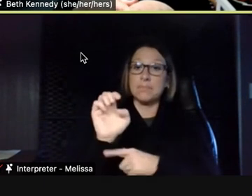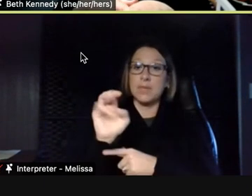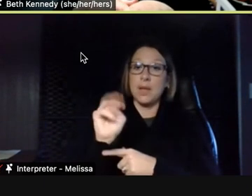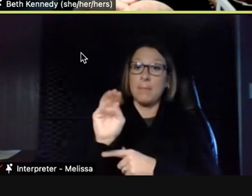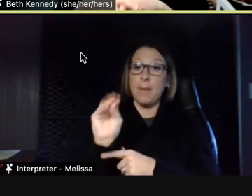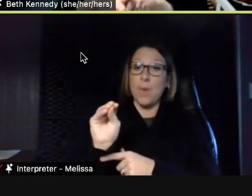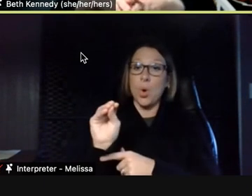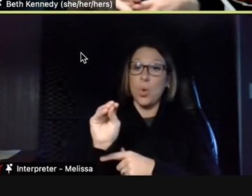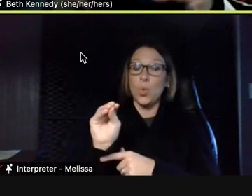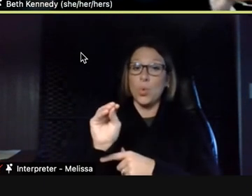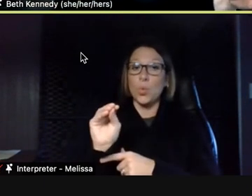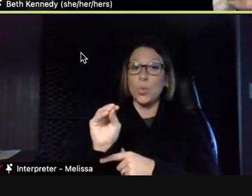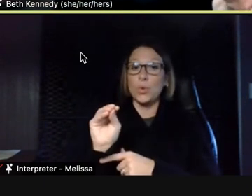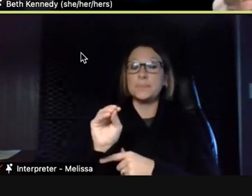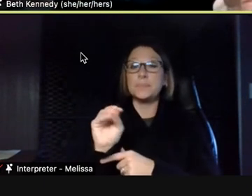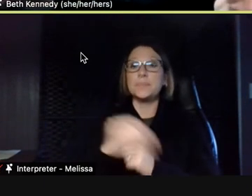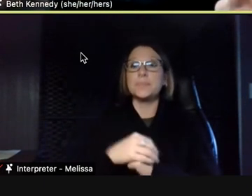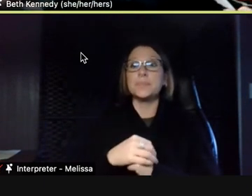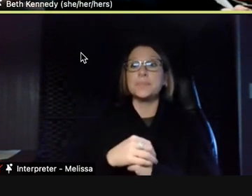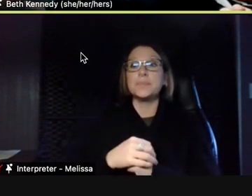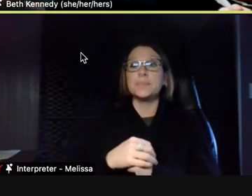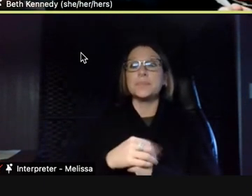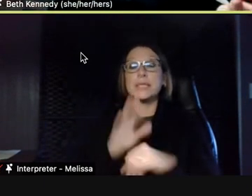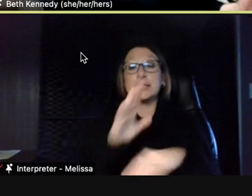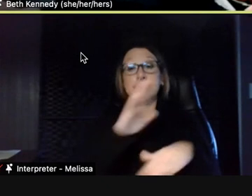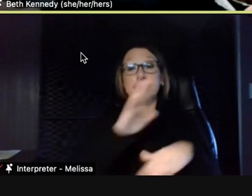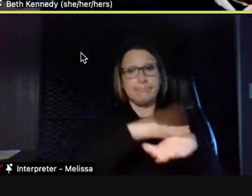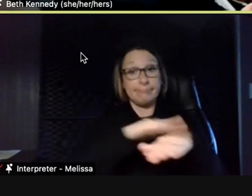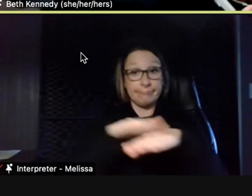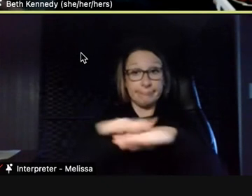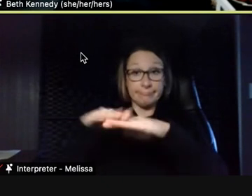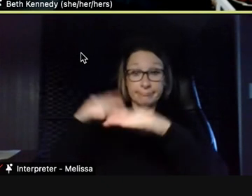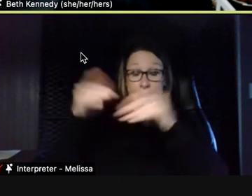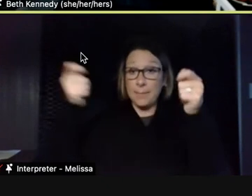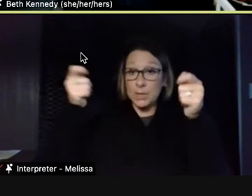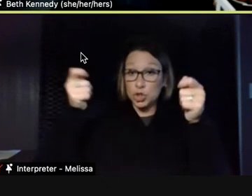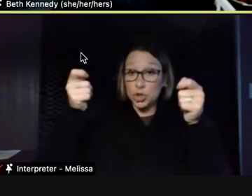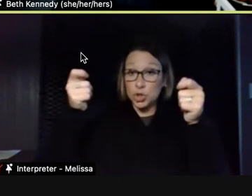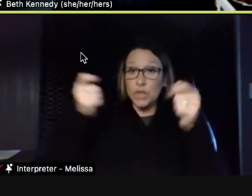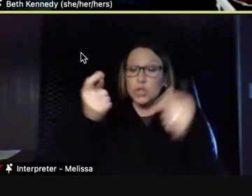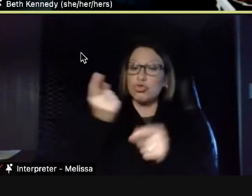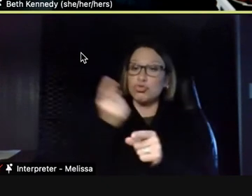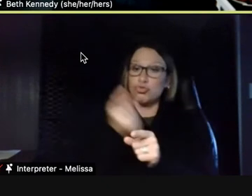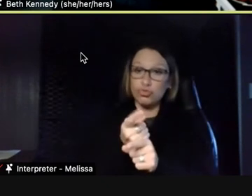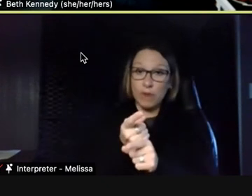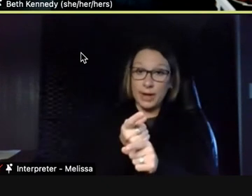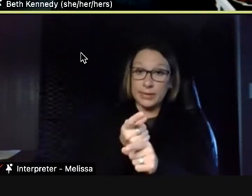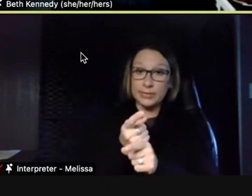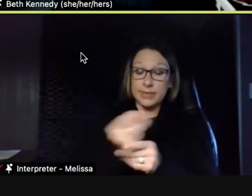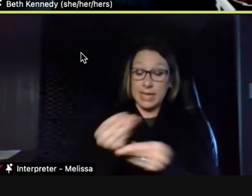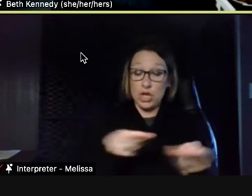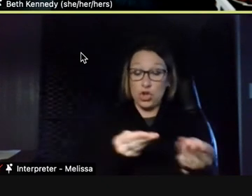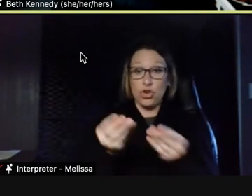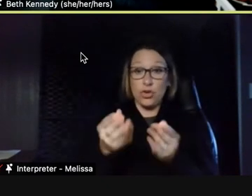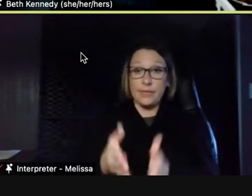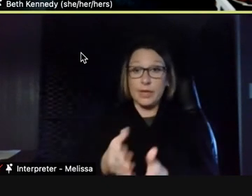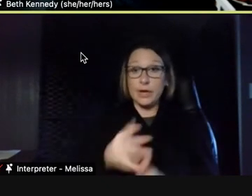that, okay, administrators, you're right, intervener is not in federal law. It is not